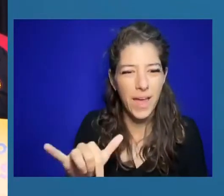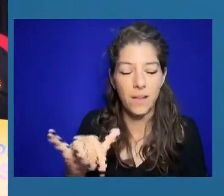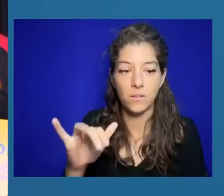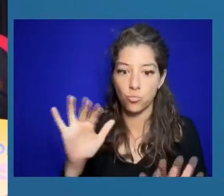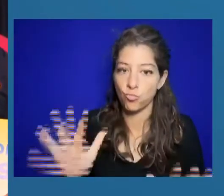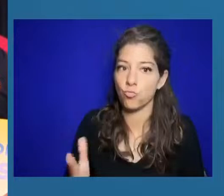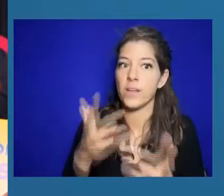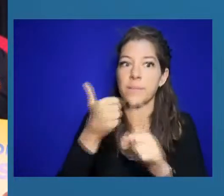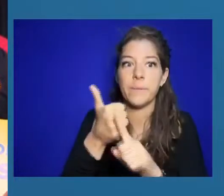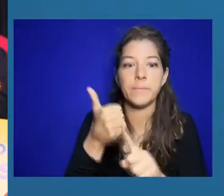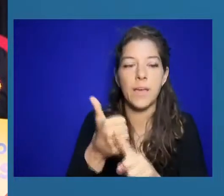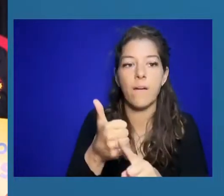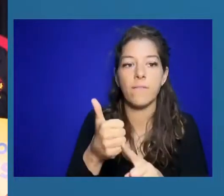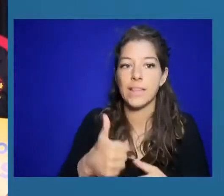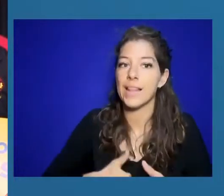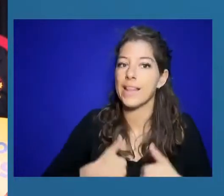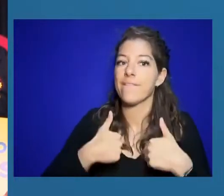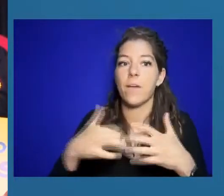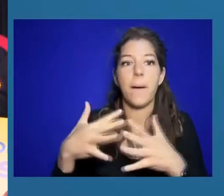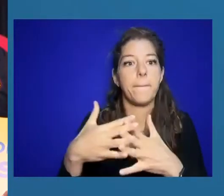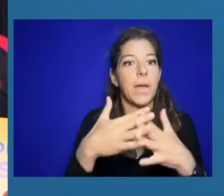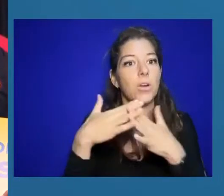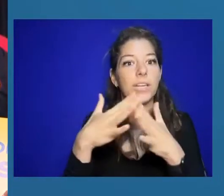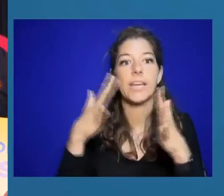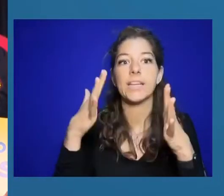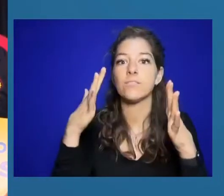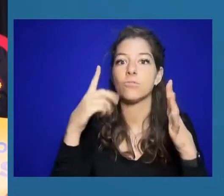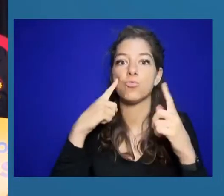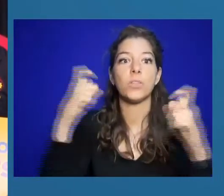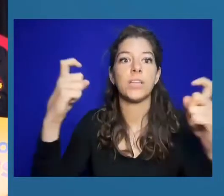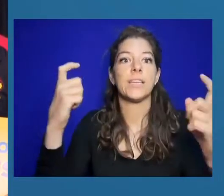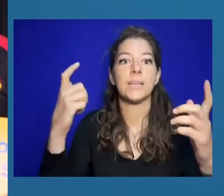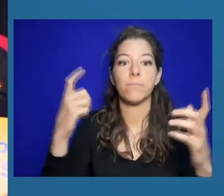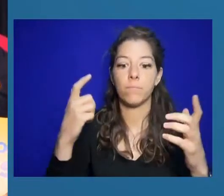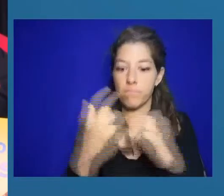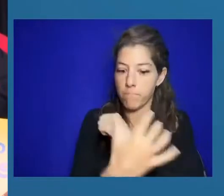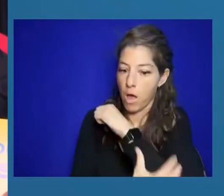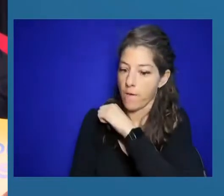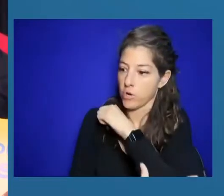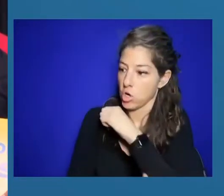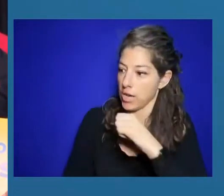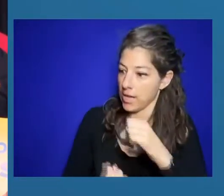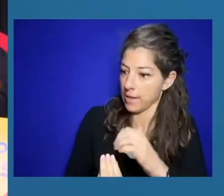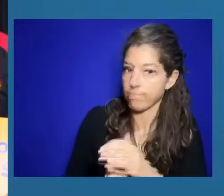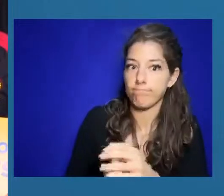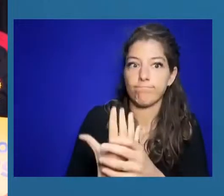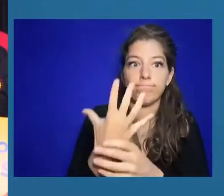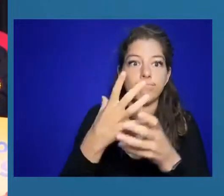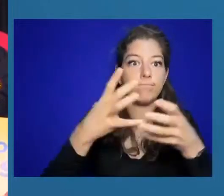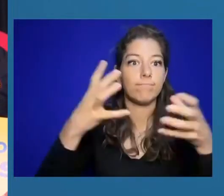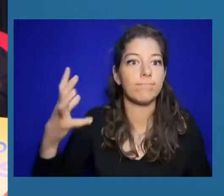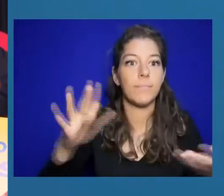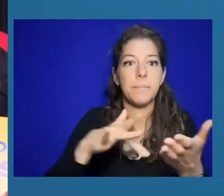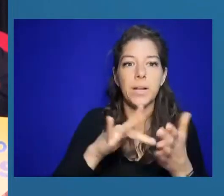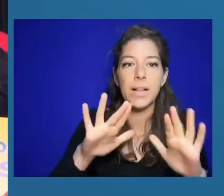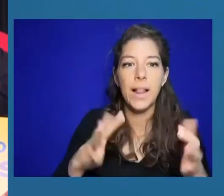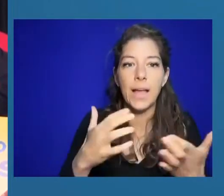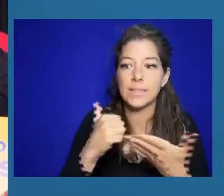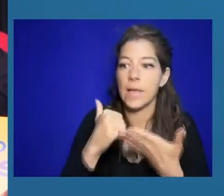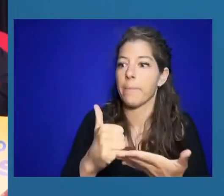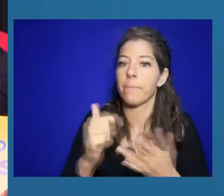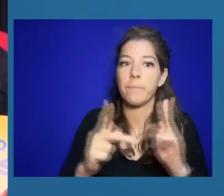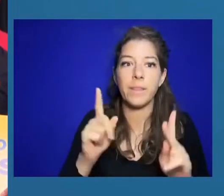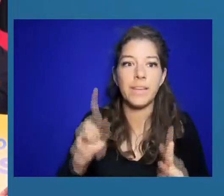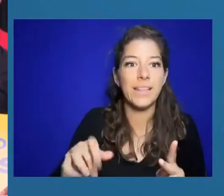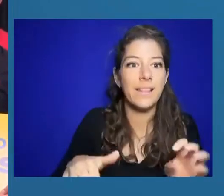and live the American dream, rising up out of poverty and expanding the middle class and helping those that need it the